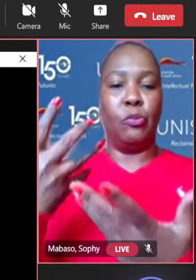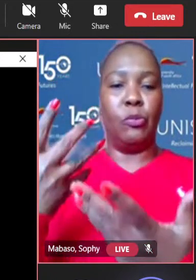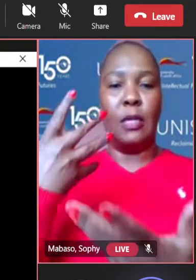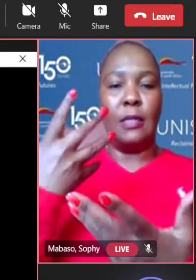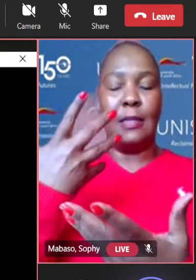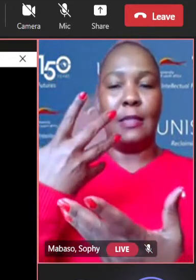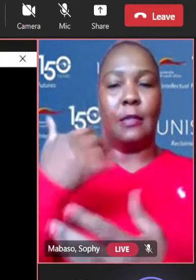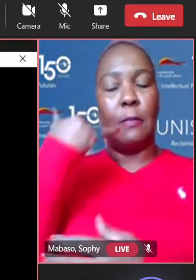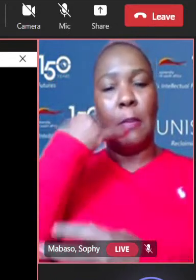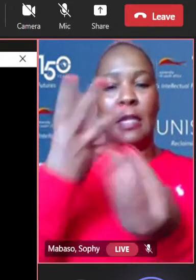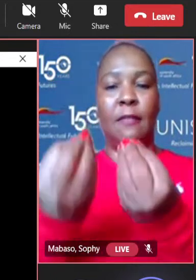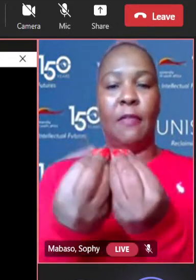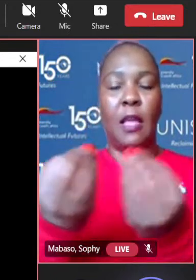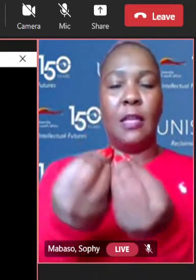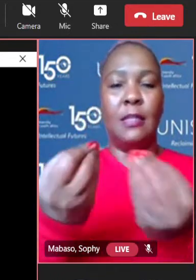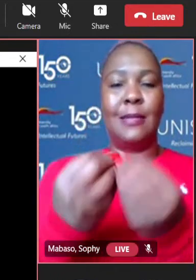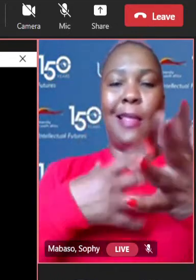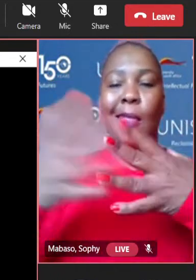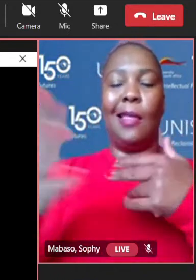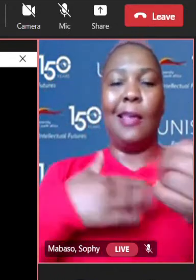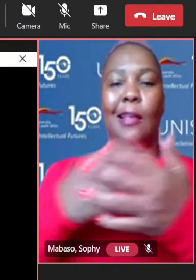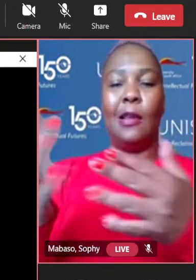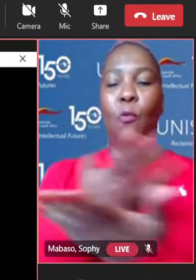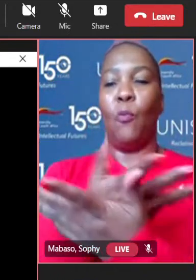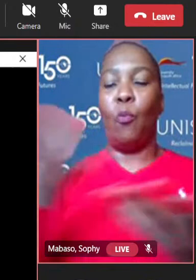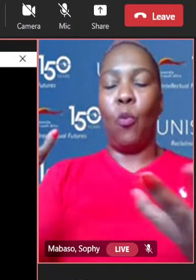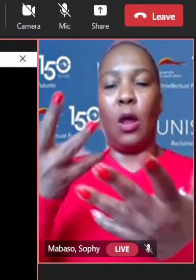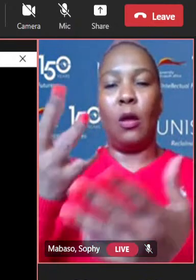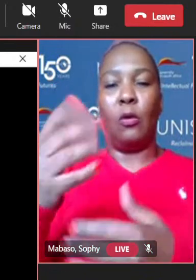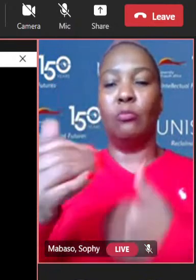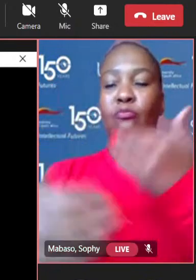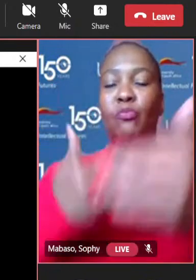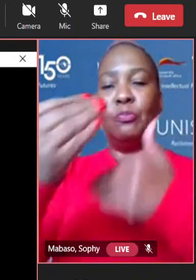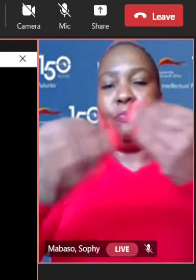devices anywhere on the go.